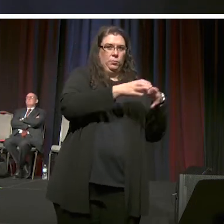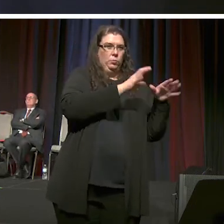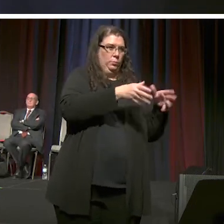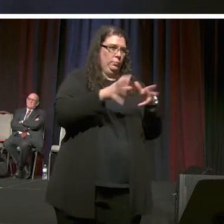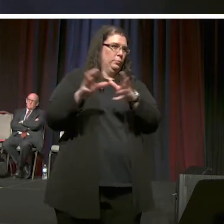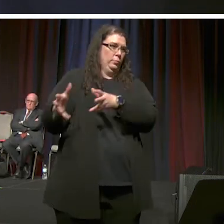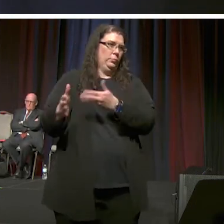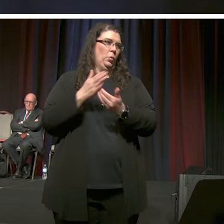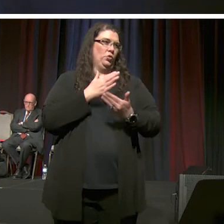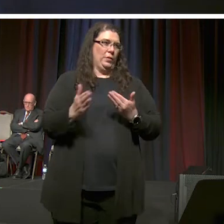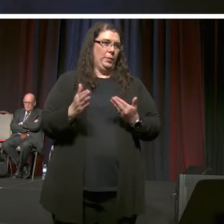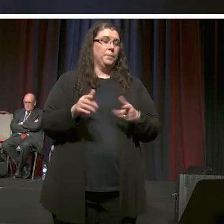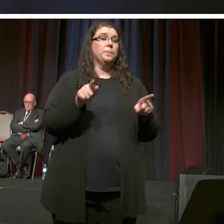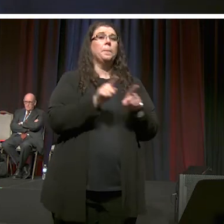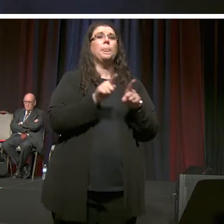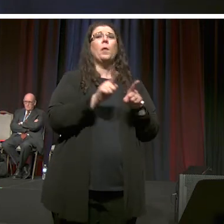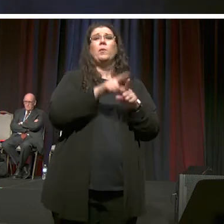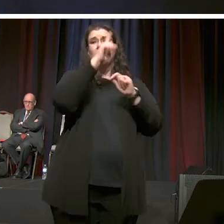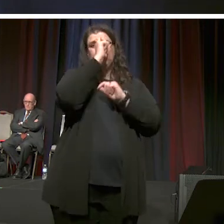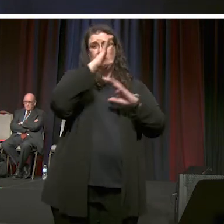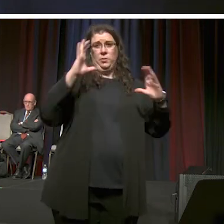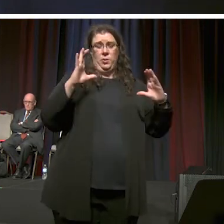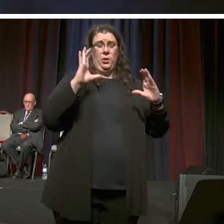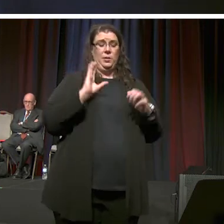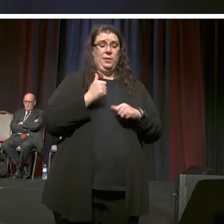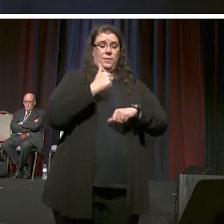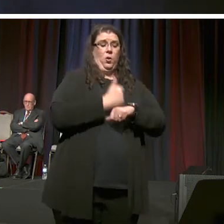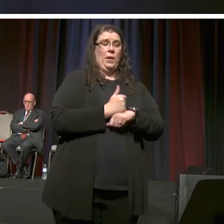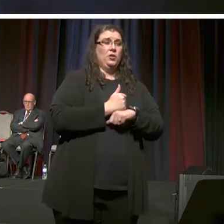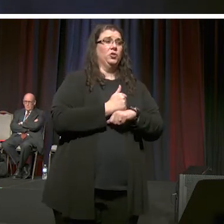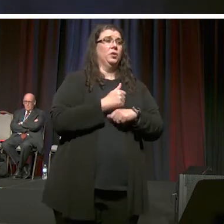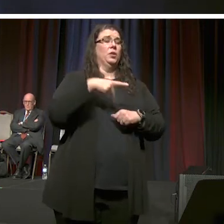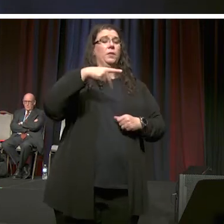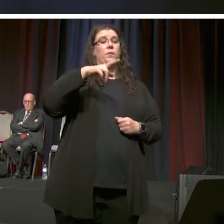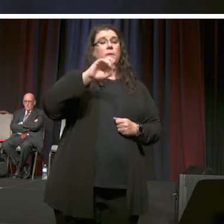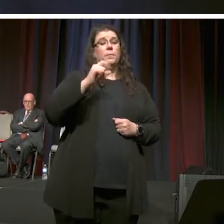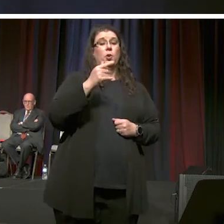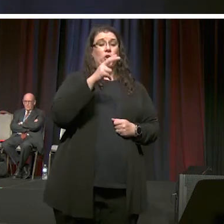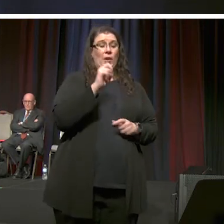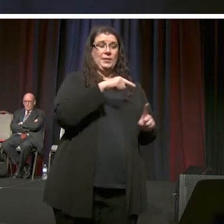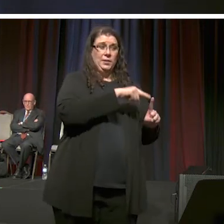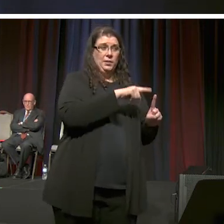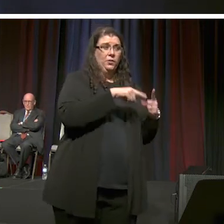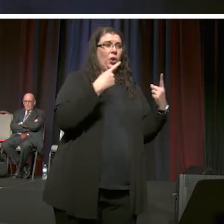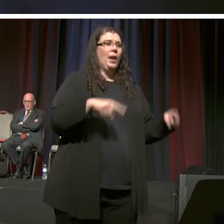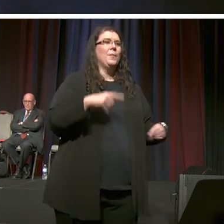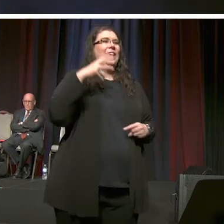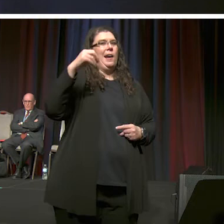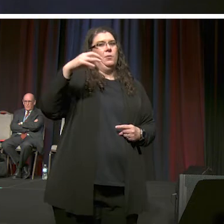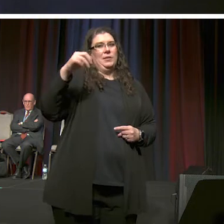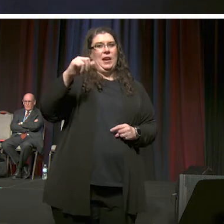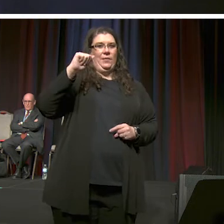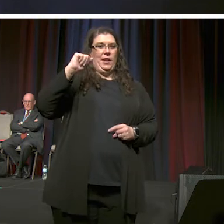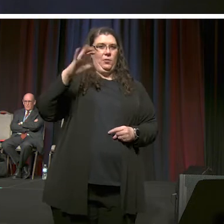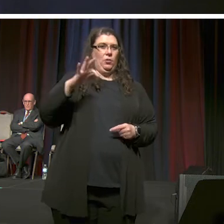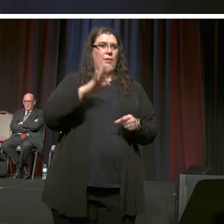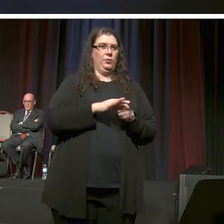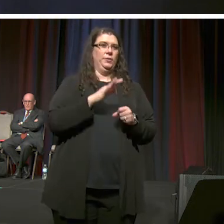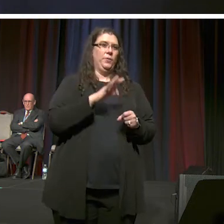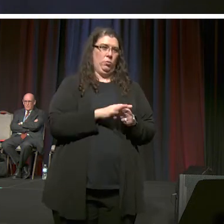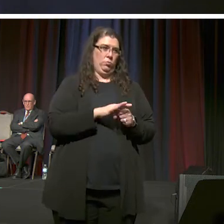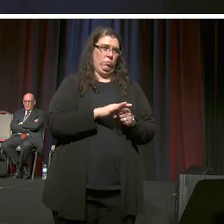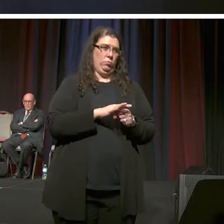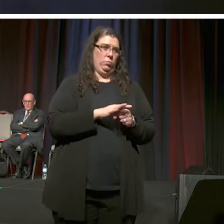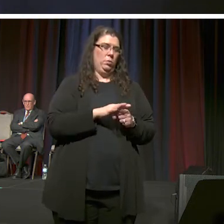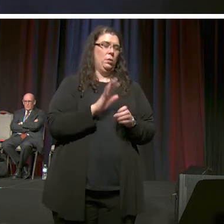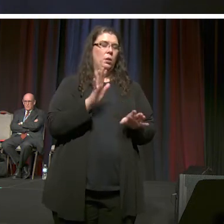the formation of the progressive denomination could be done outside of an annual conference vote, but rather that it